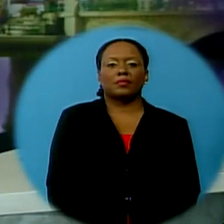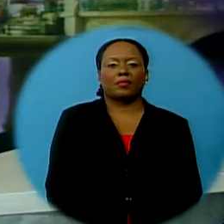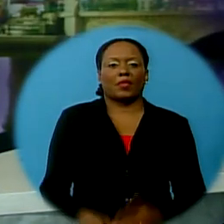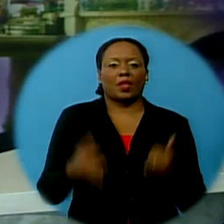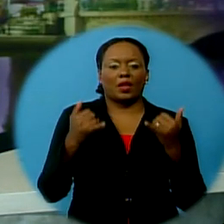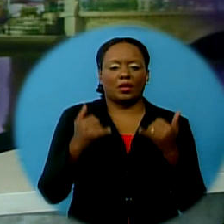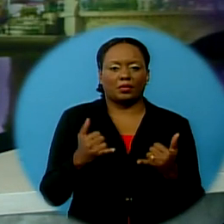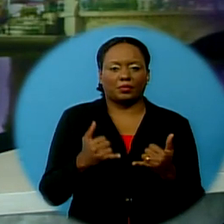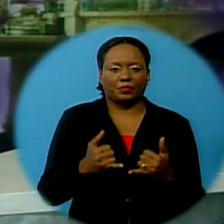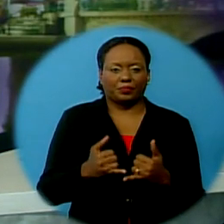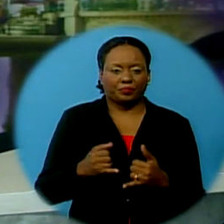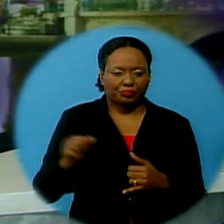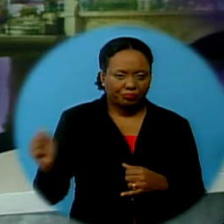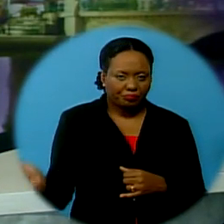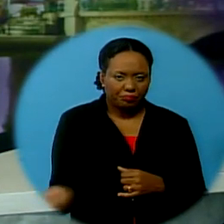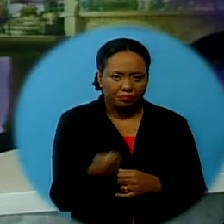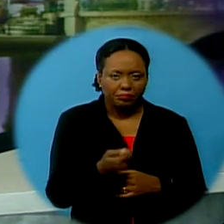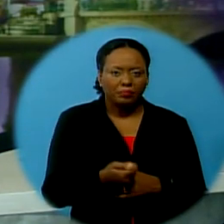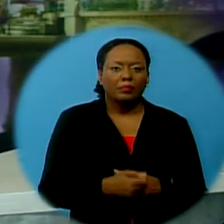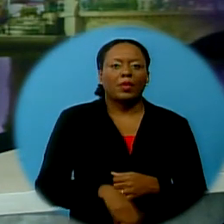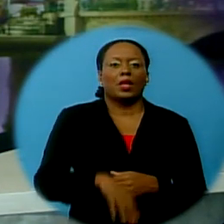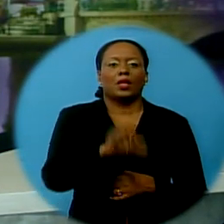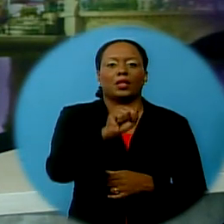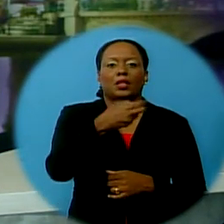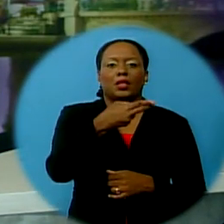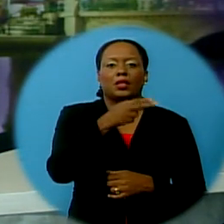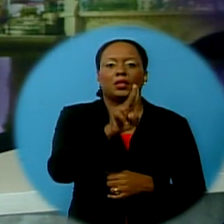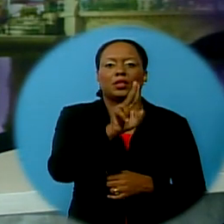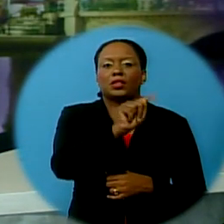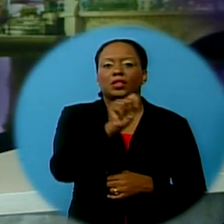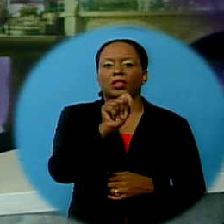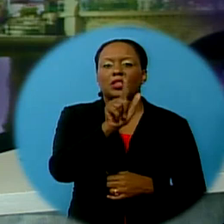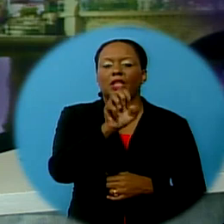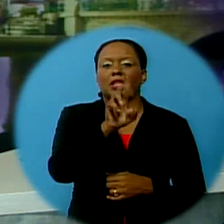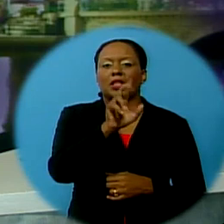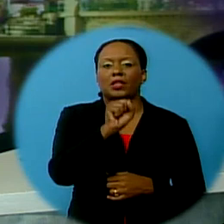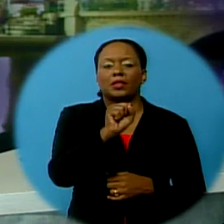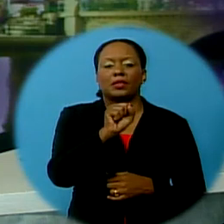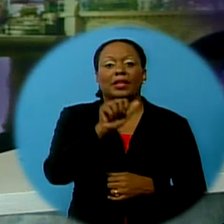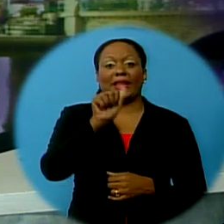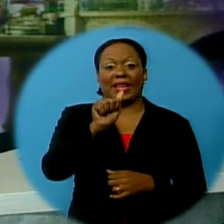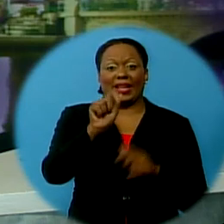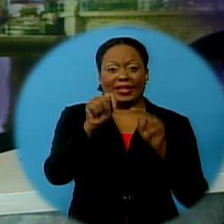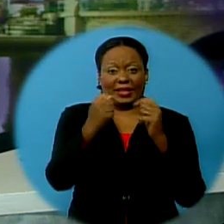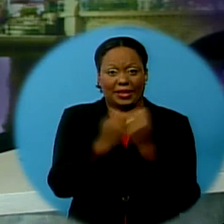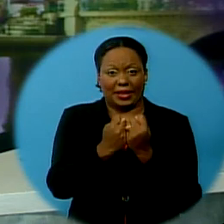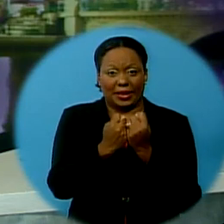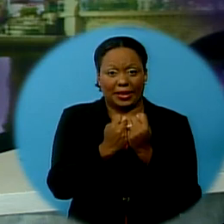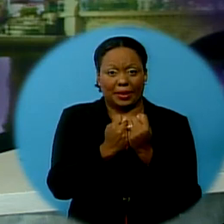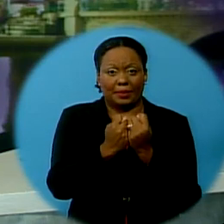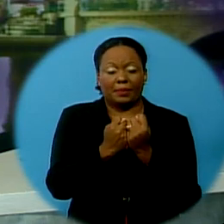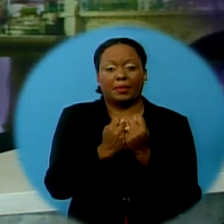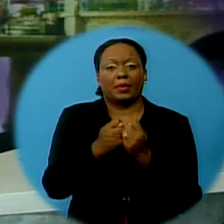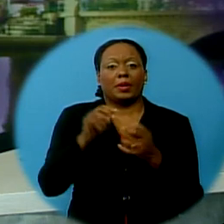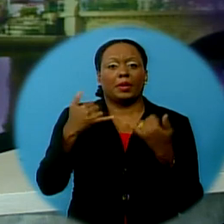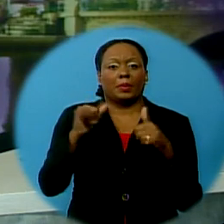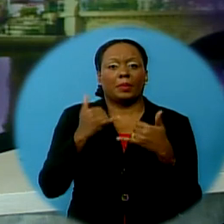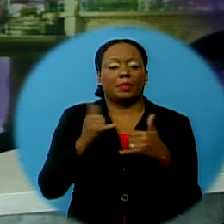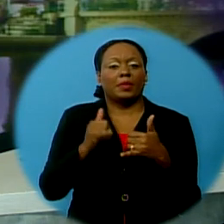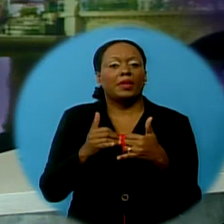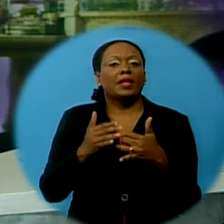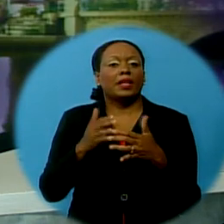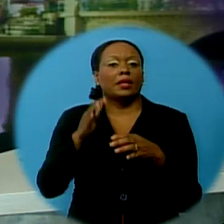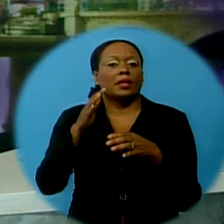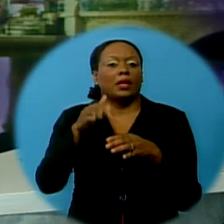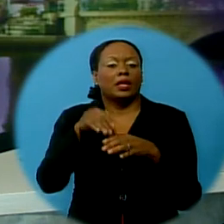Switching sports now, Shuttlers A team proved too good for the Juniors A in both the men's and women's singles semifinals of the